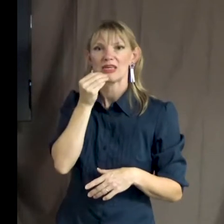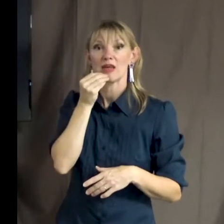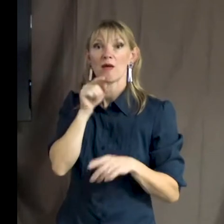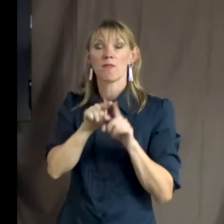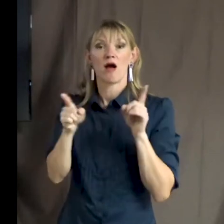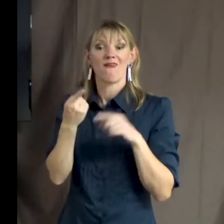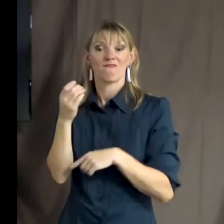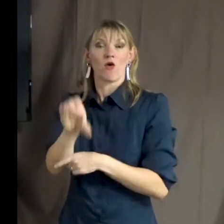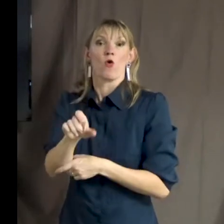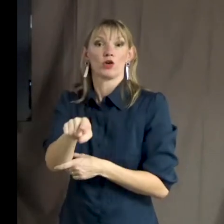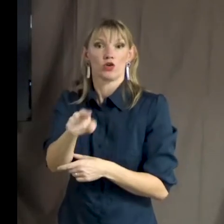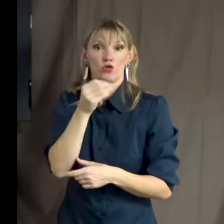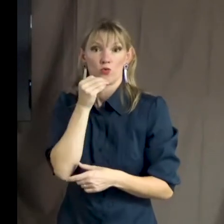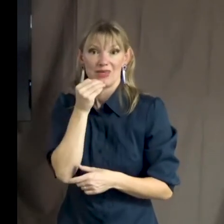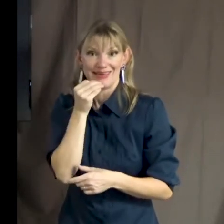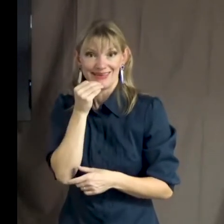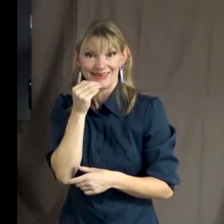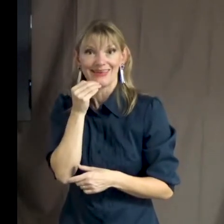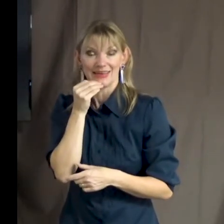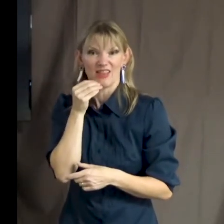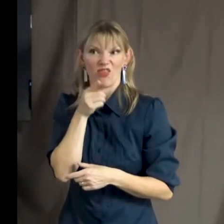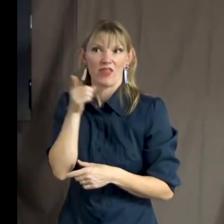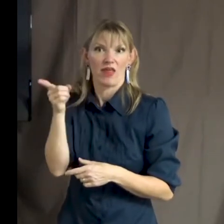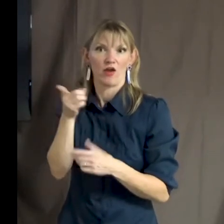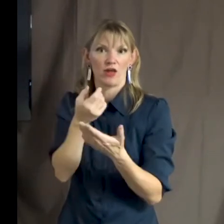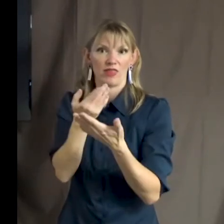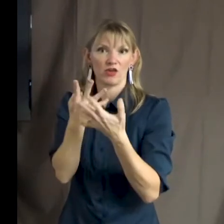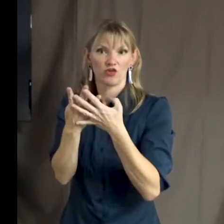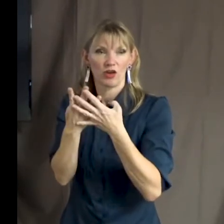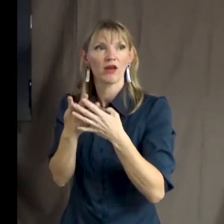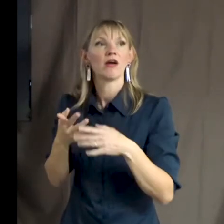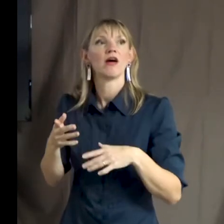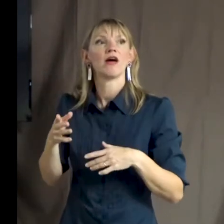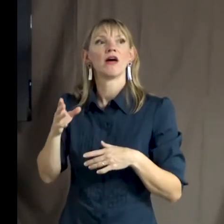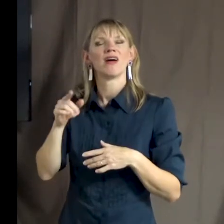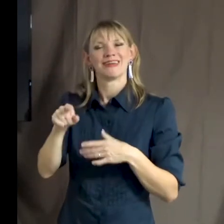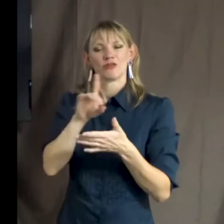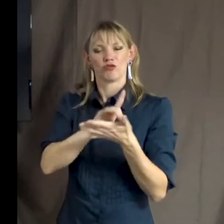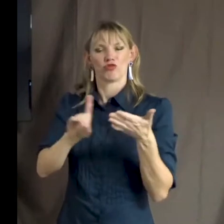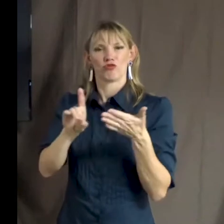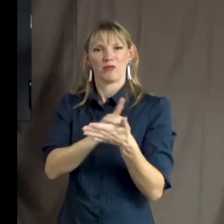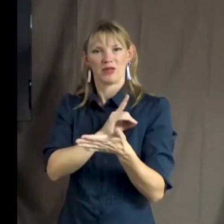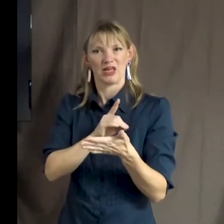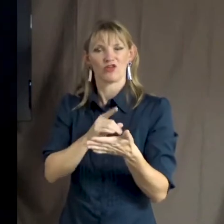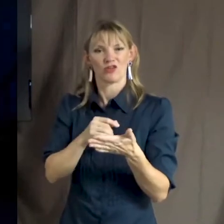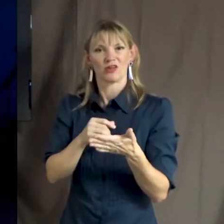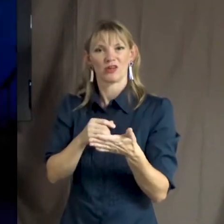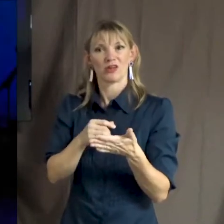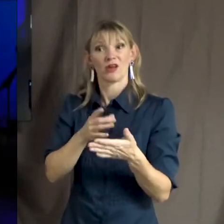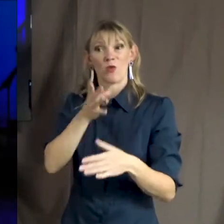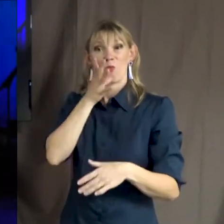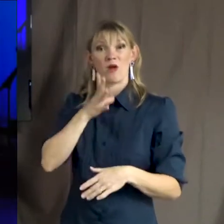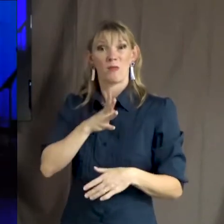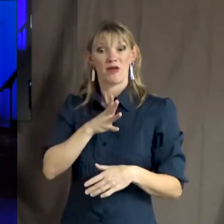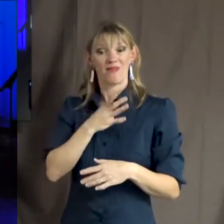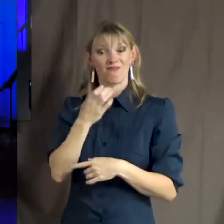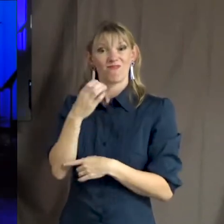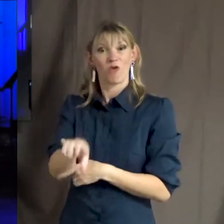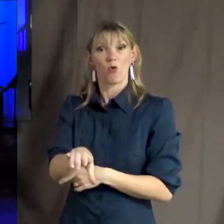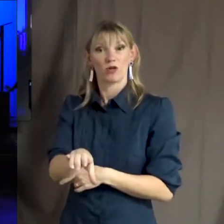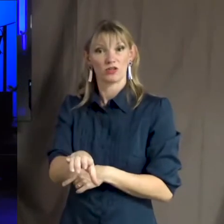awoke, as discrimination often does, the conscience of our country, and the women were forced to be